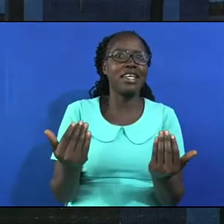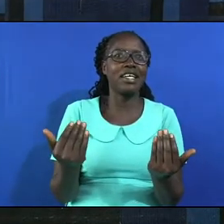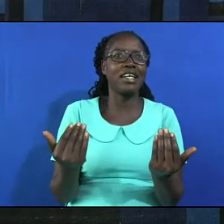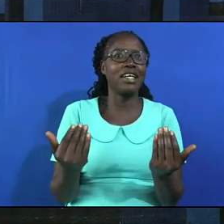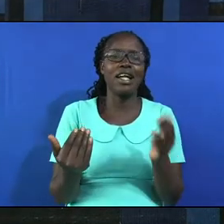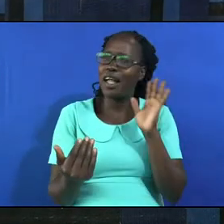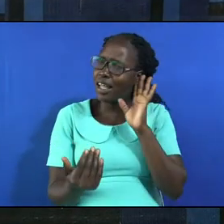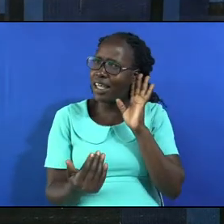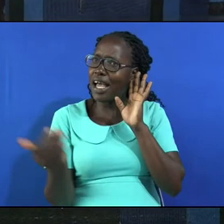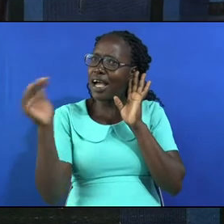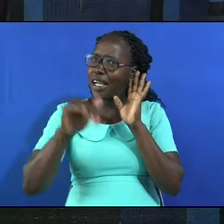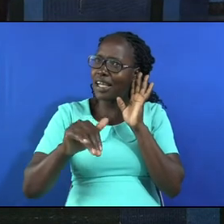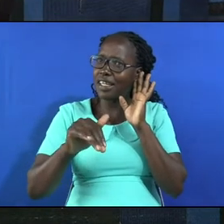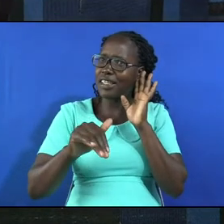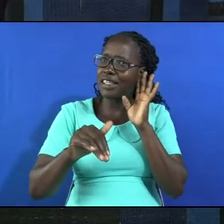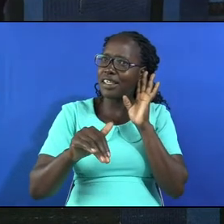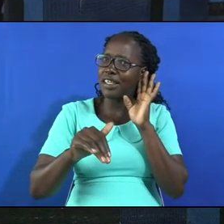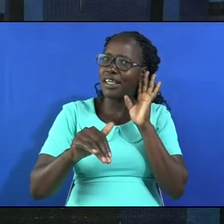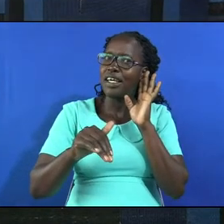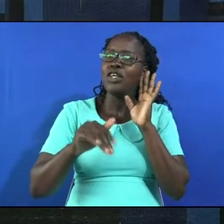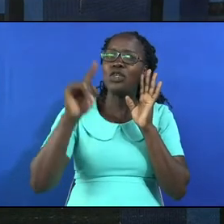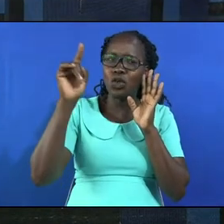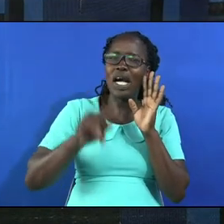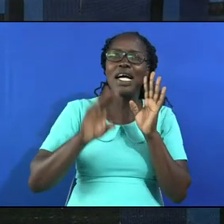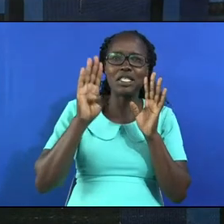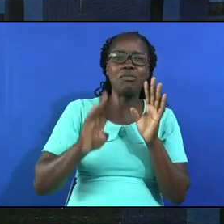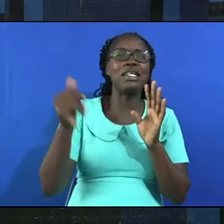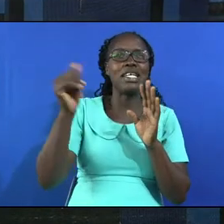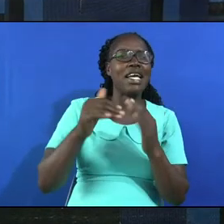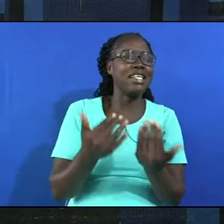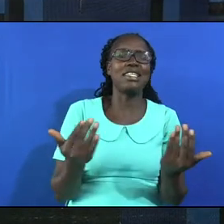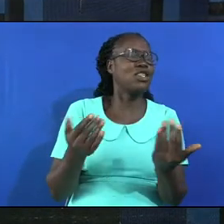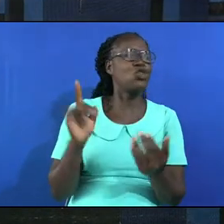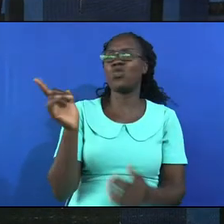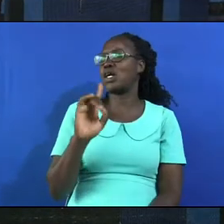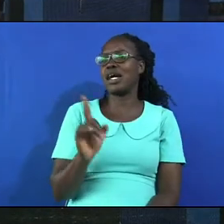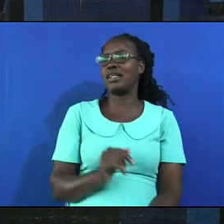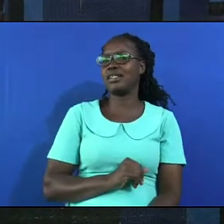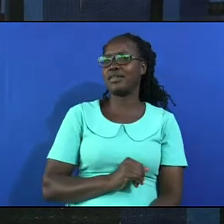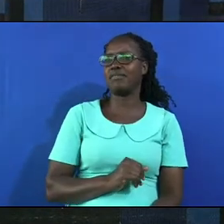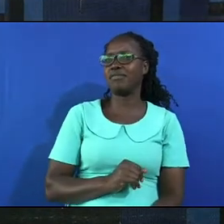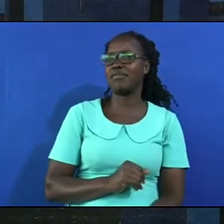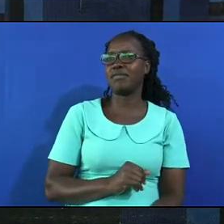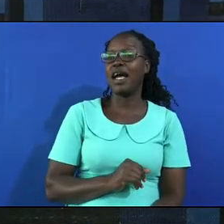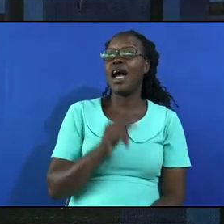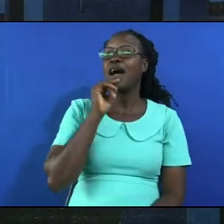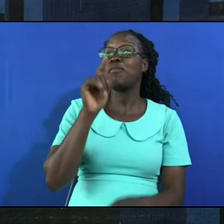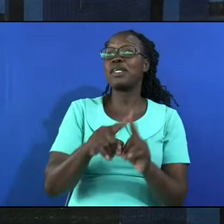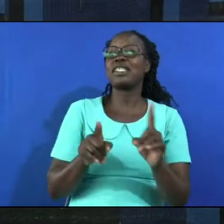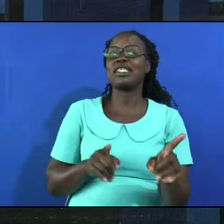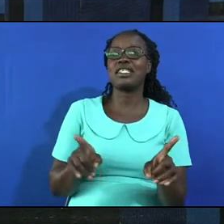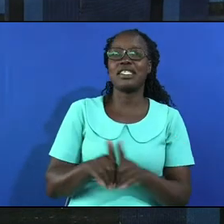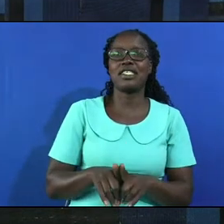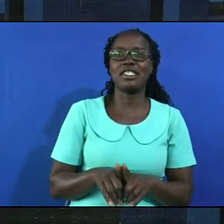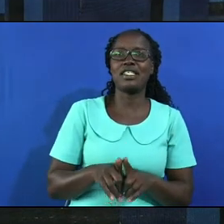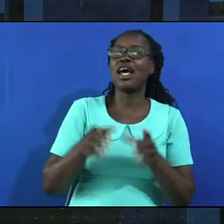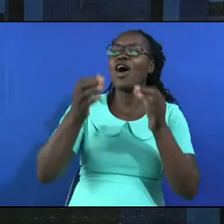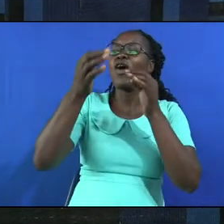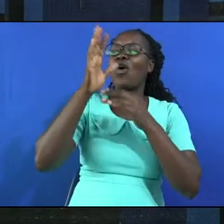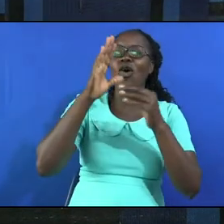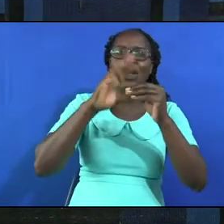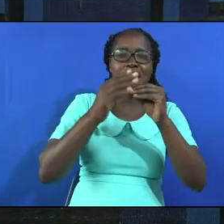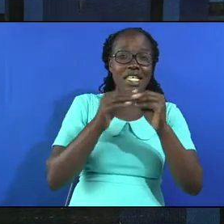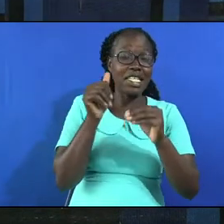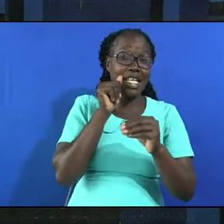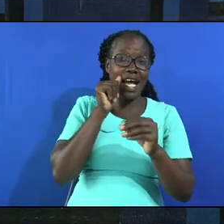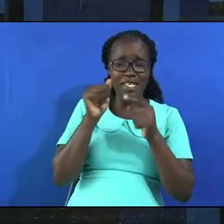single, I can't hear you. If you can't be single, you can't be anything. Brothers and sisters, God